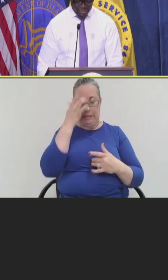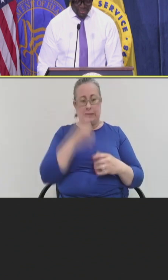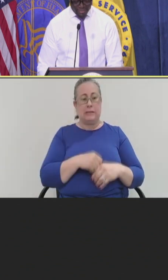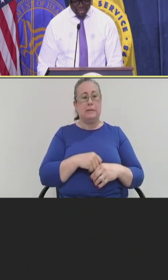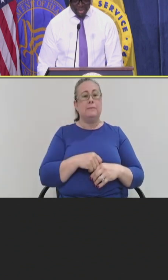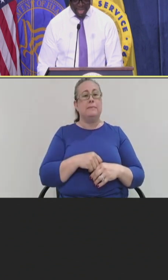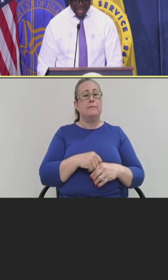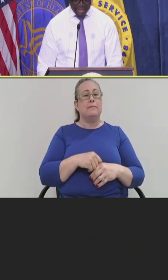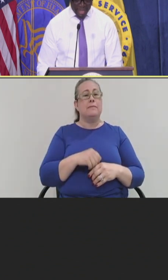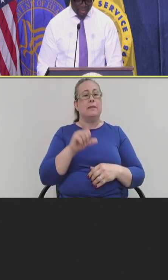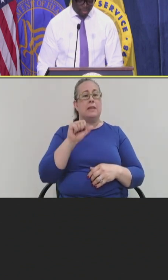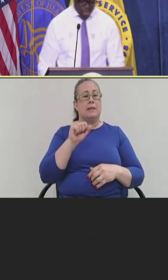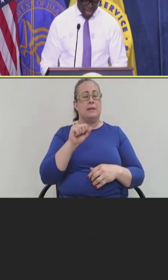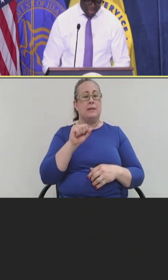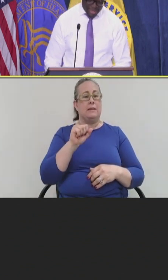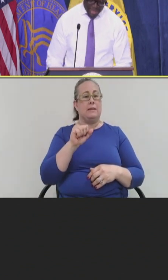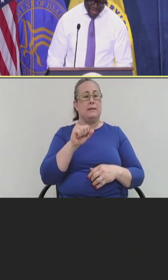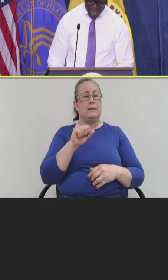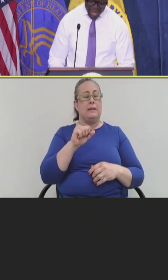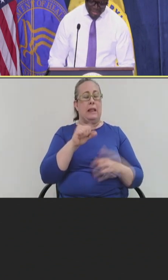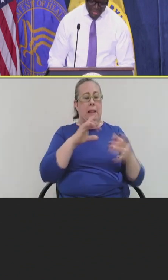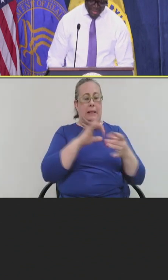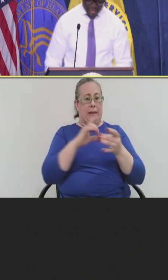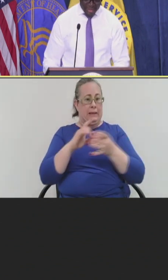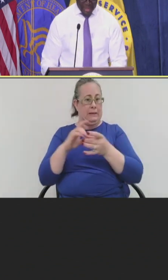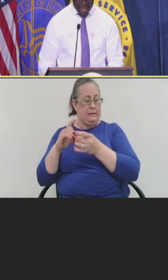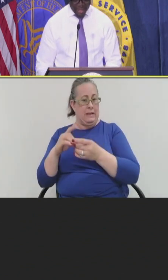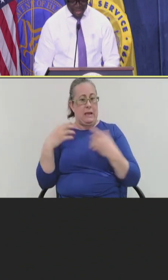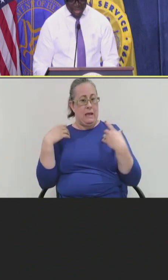of linked health problems that interact